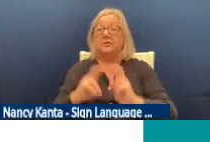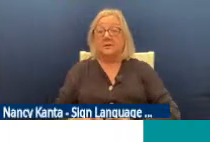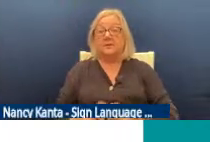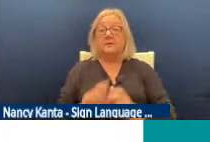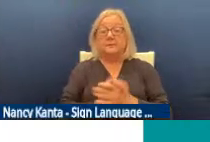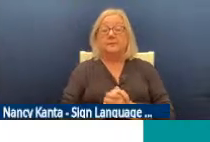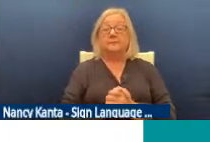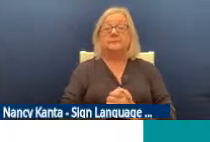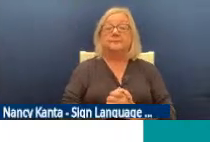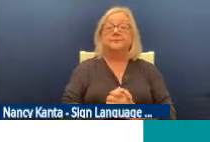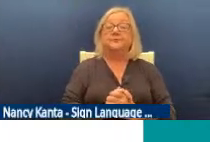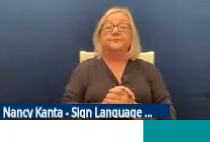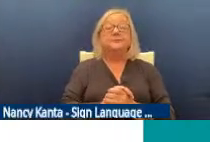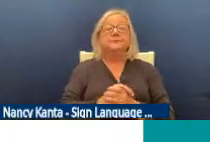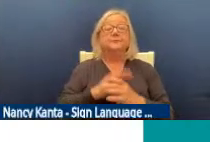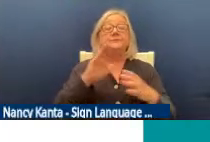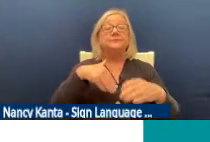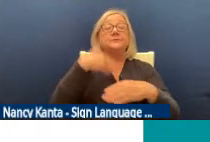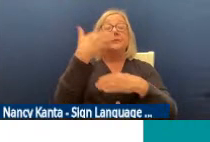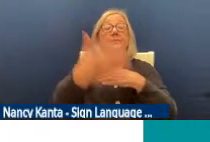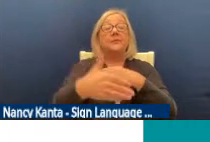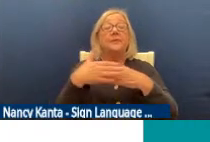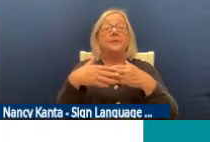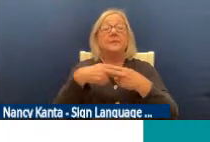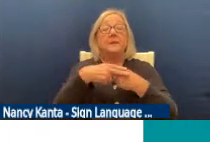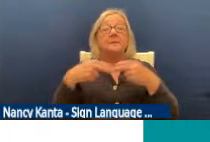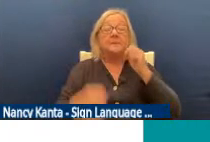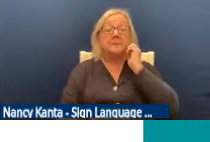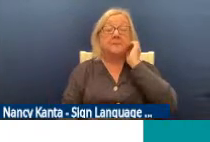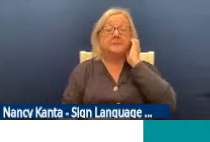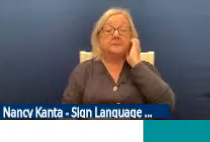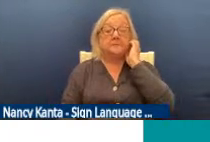If we could go to the next slide.